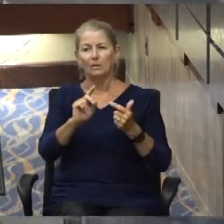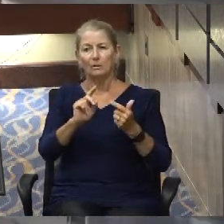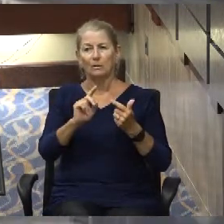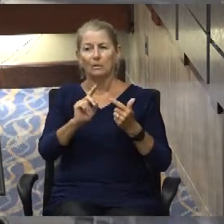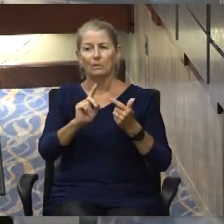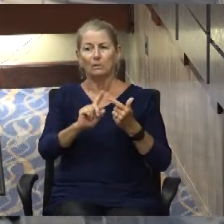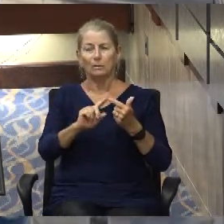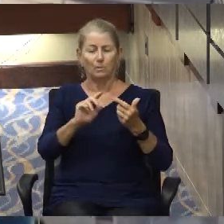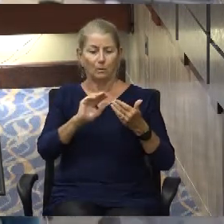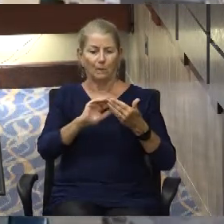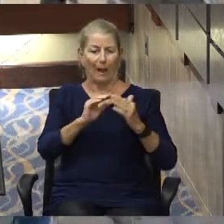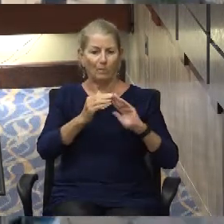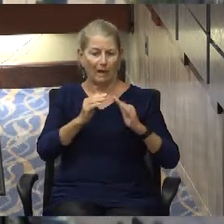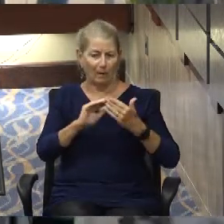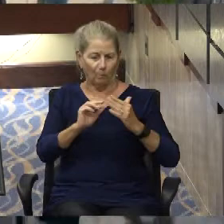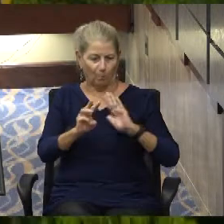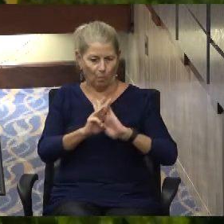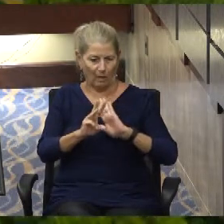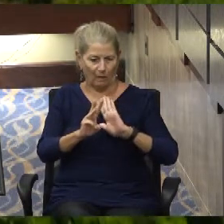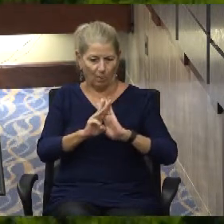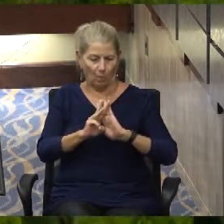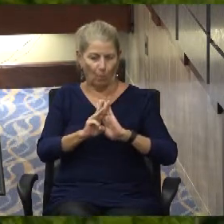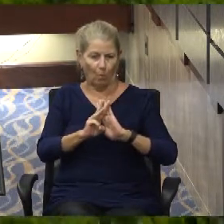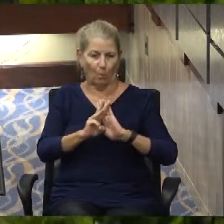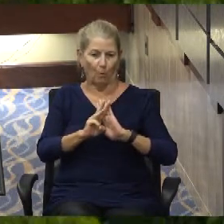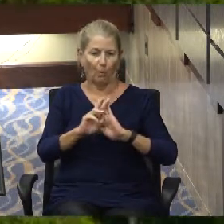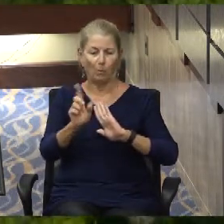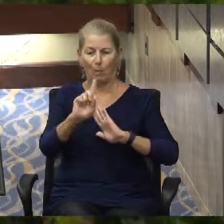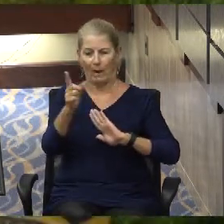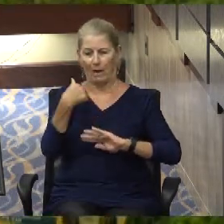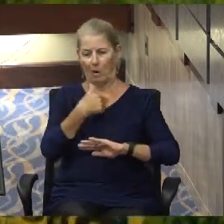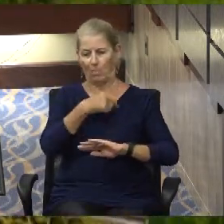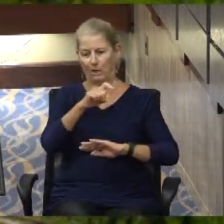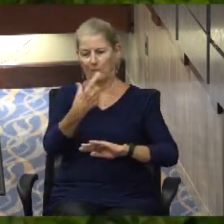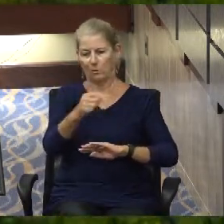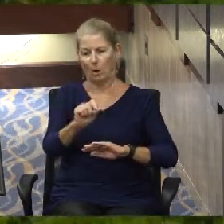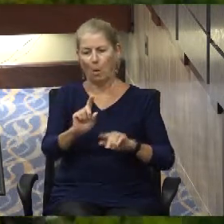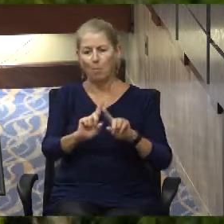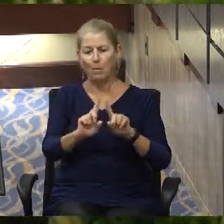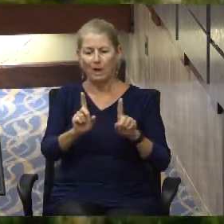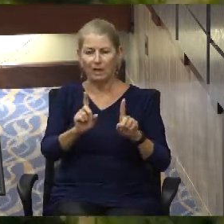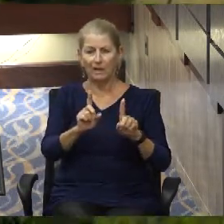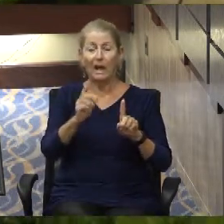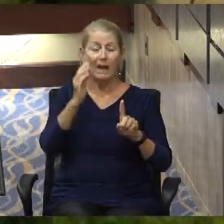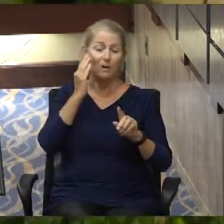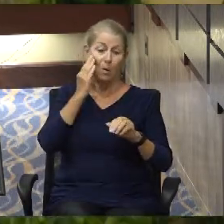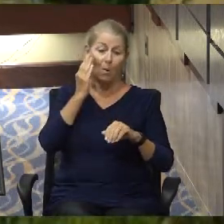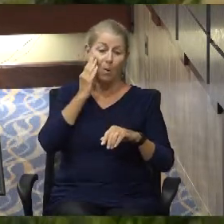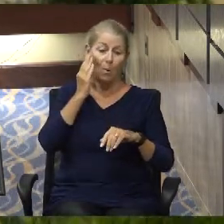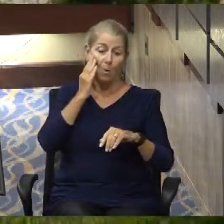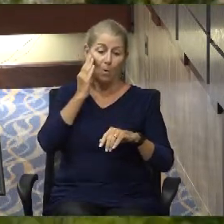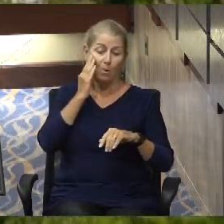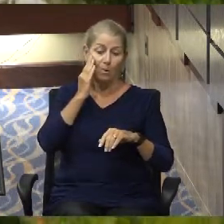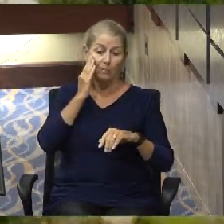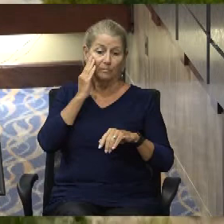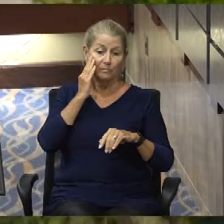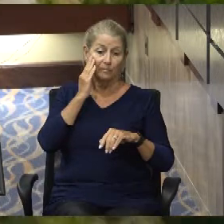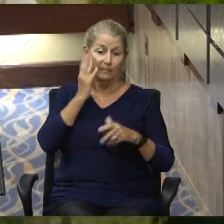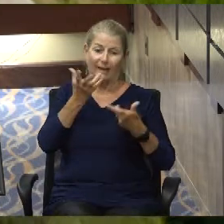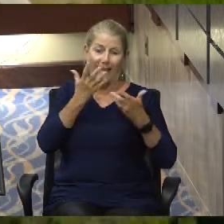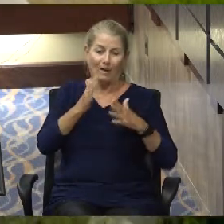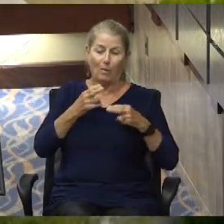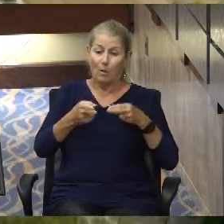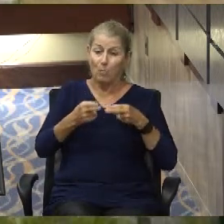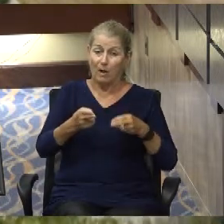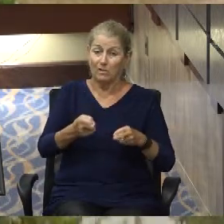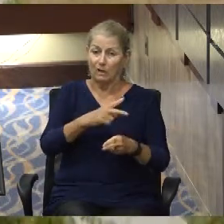to downtown and wherever we need to go. But I know that I don't want to rush